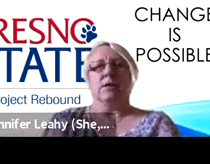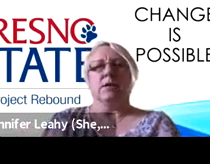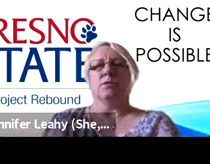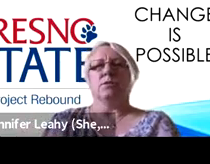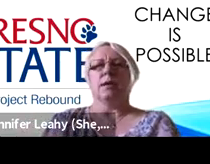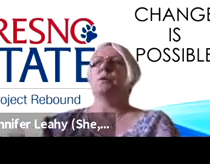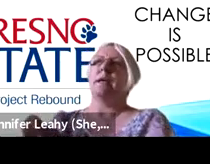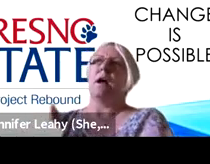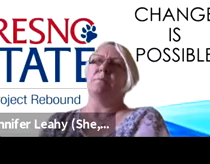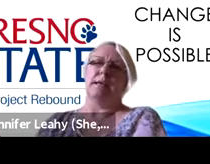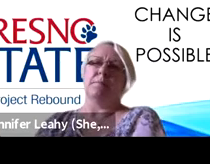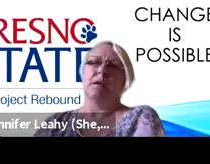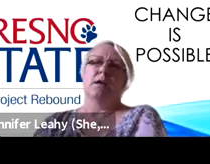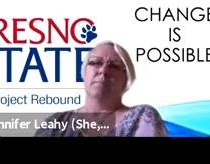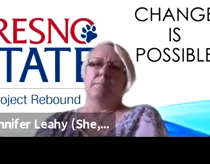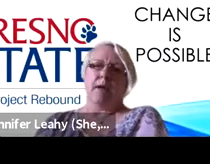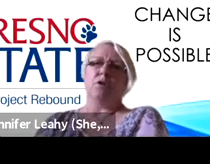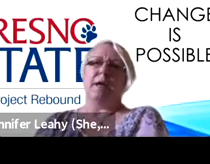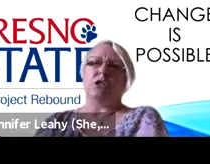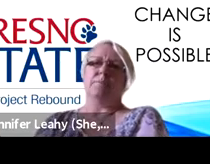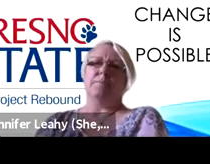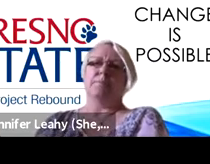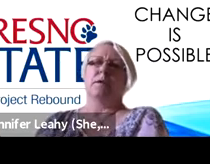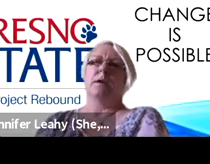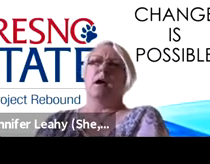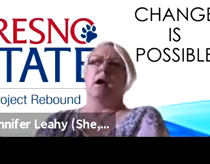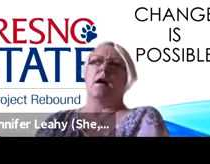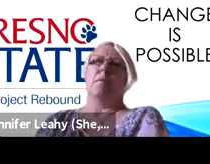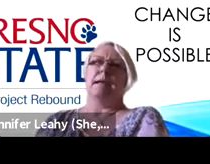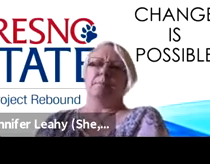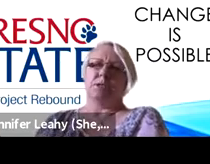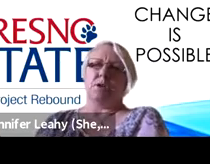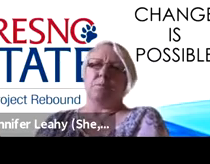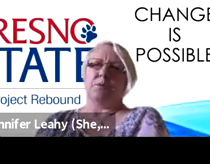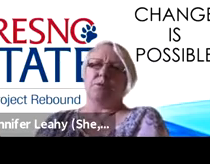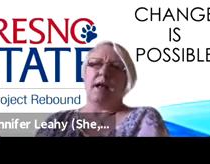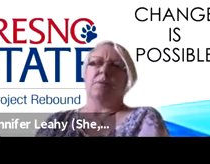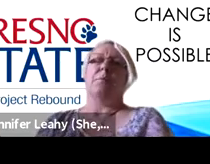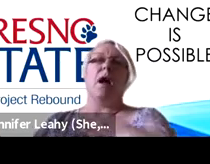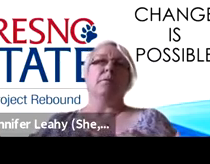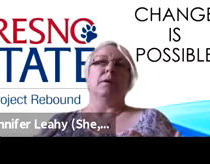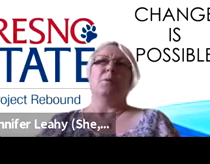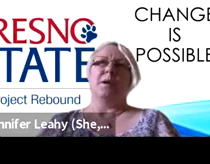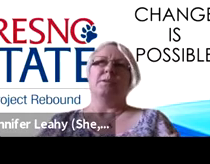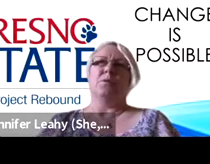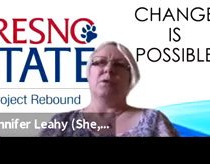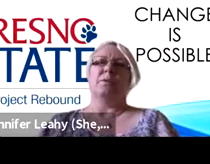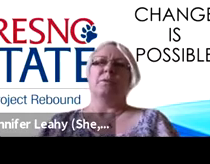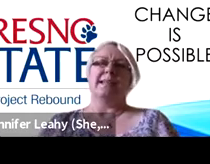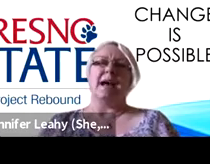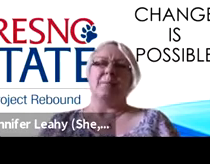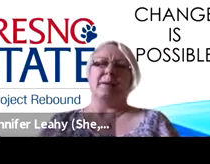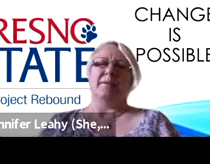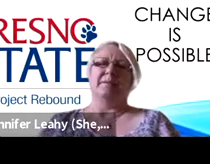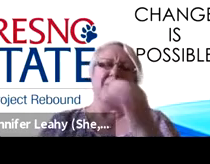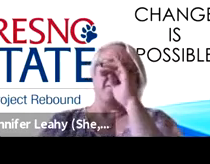and he couldn't do that. So we helped him pick out a new major, and he started to pursue that. The problem was, of course, with